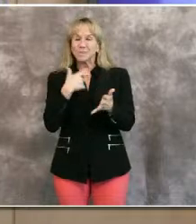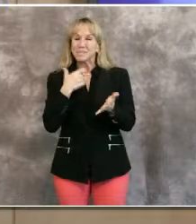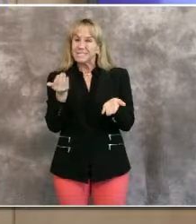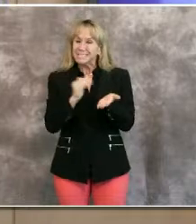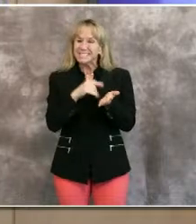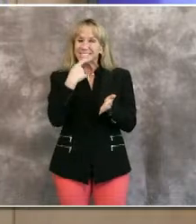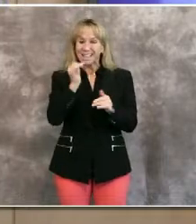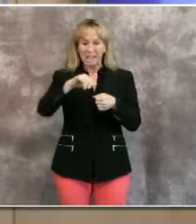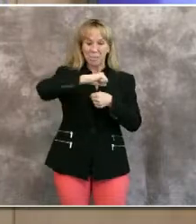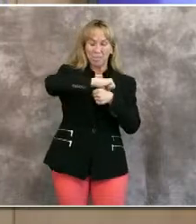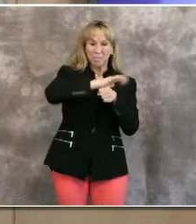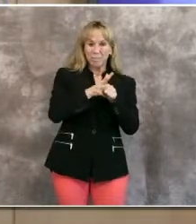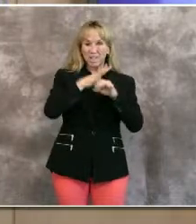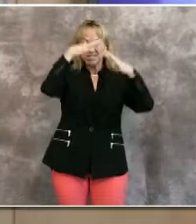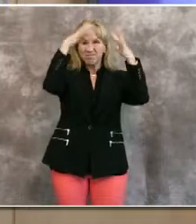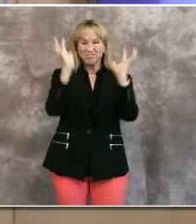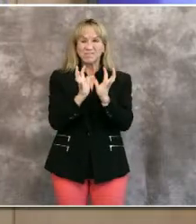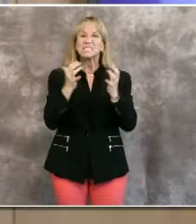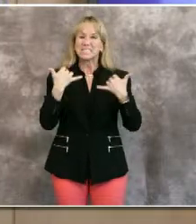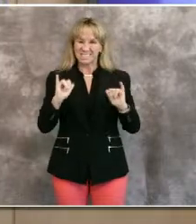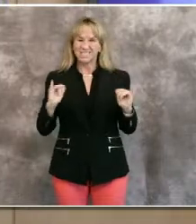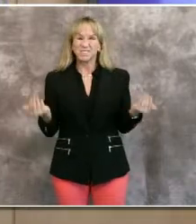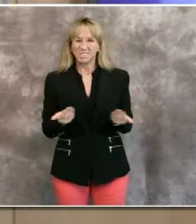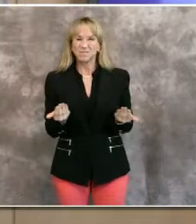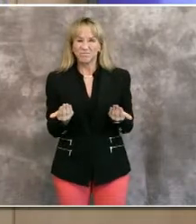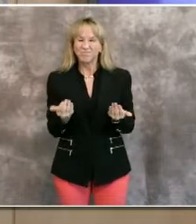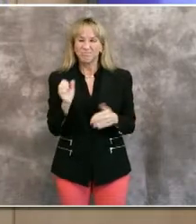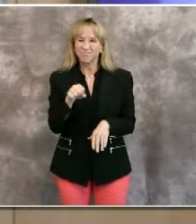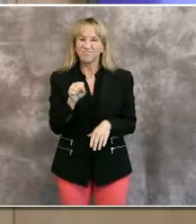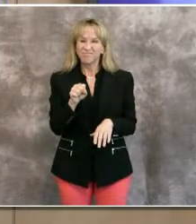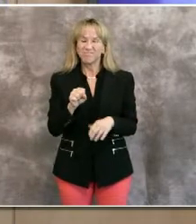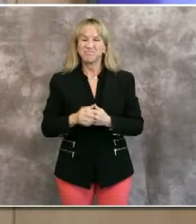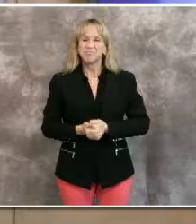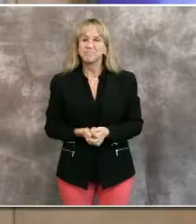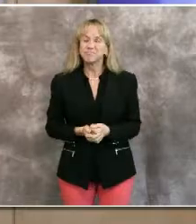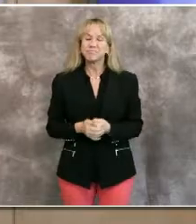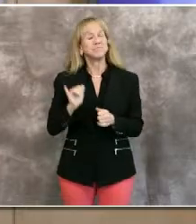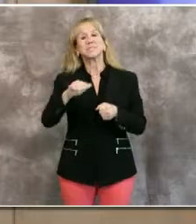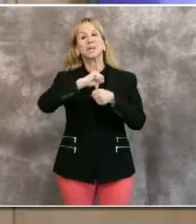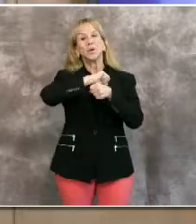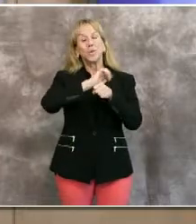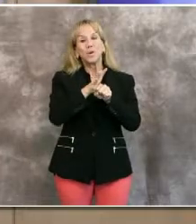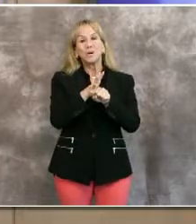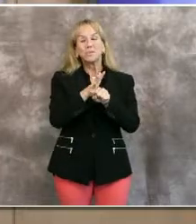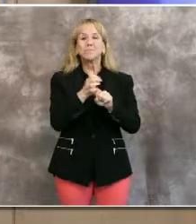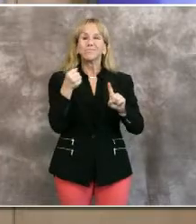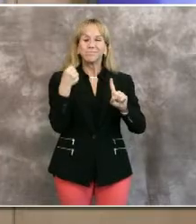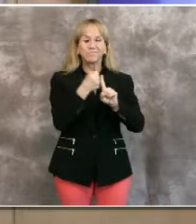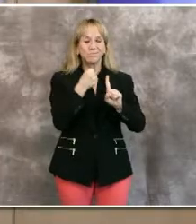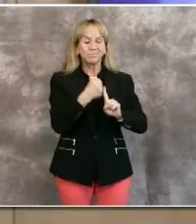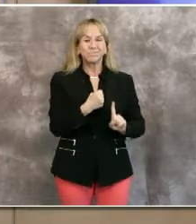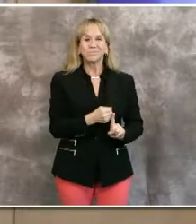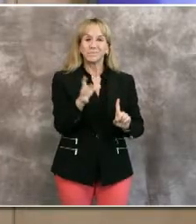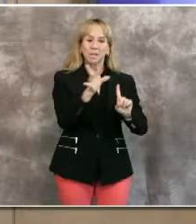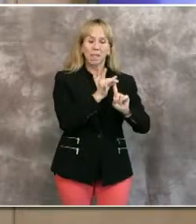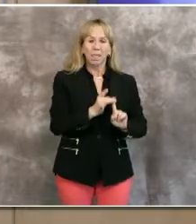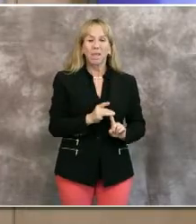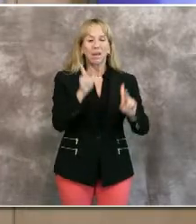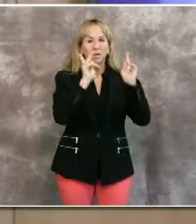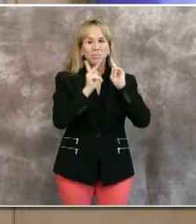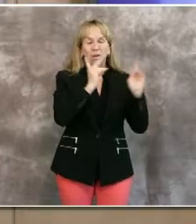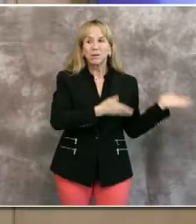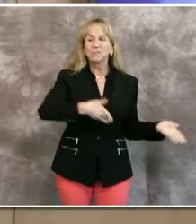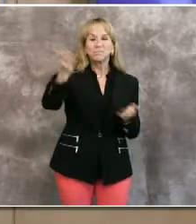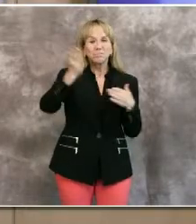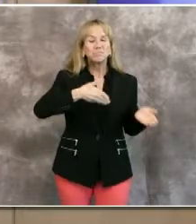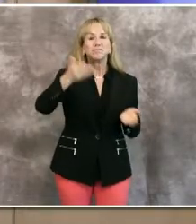the pandemic is still with us. Coronavirus is infecting people and unfortunately putting them into the hospitals